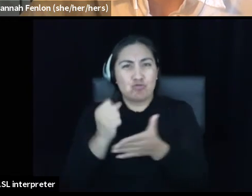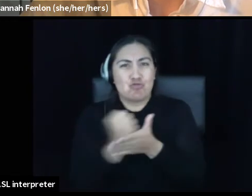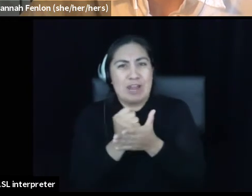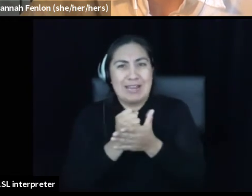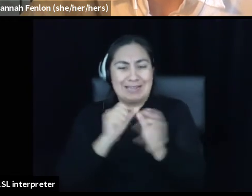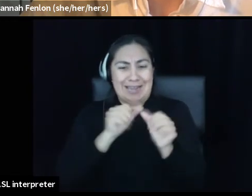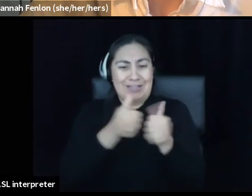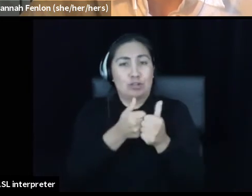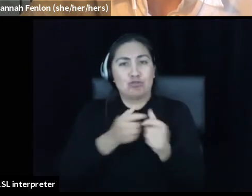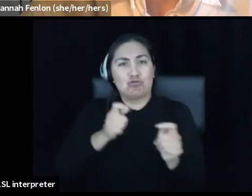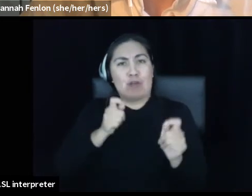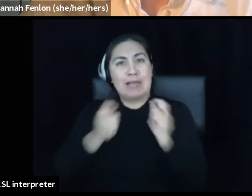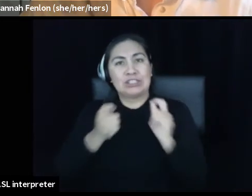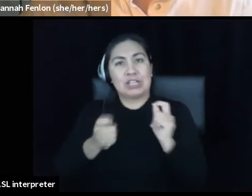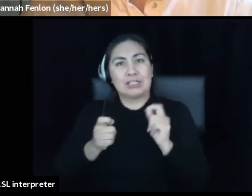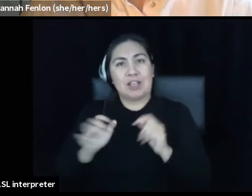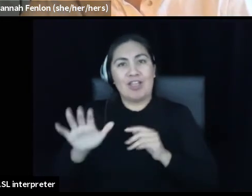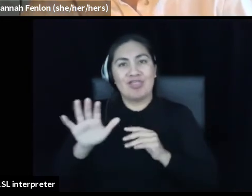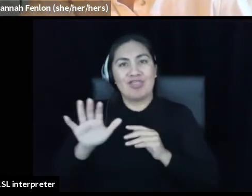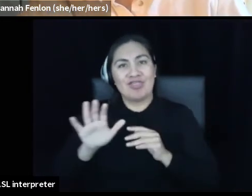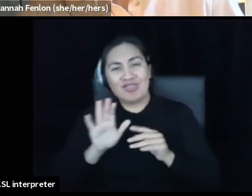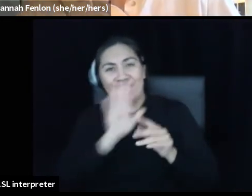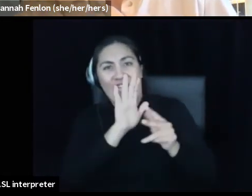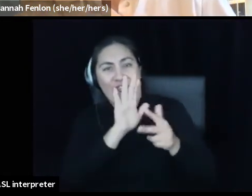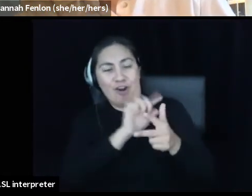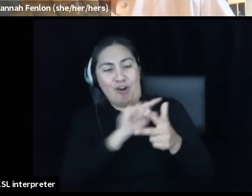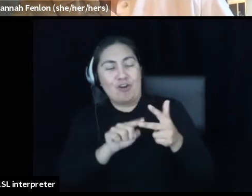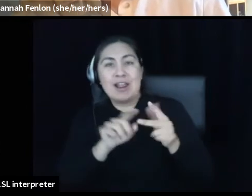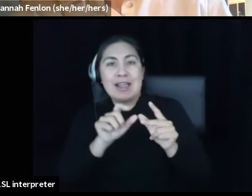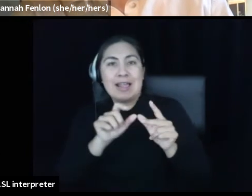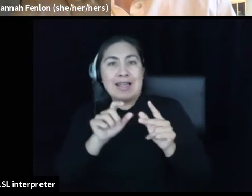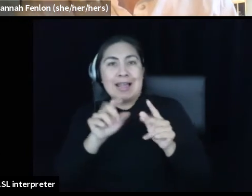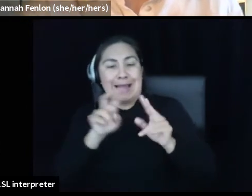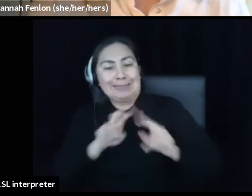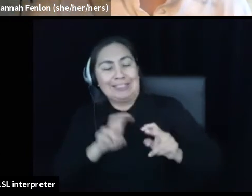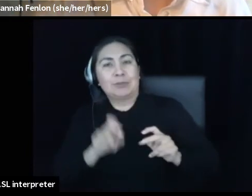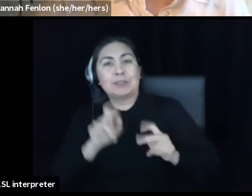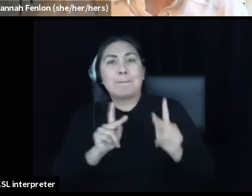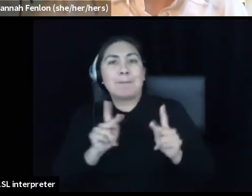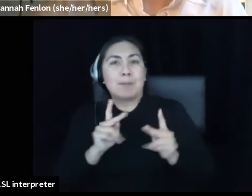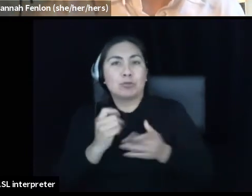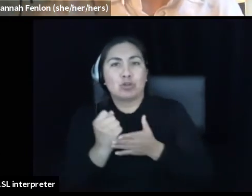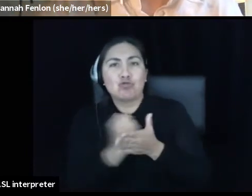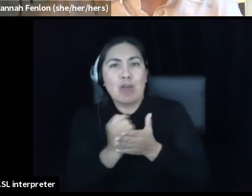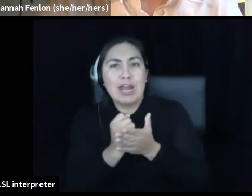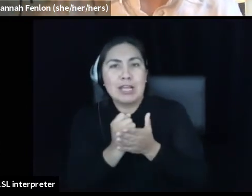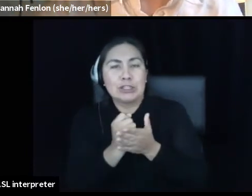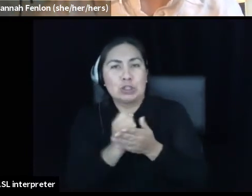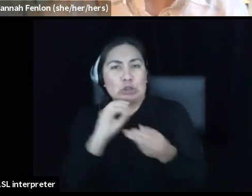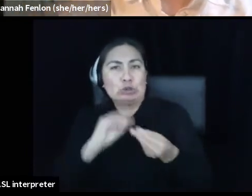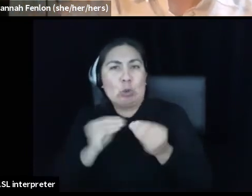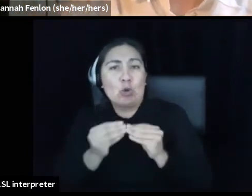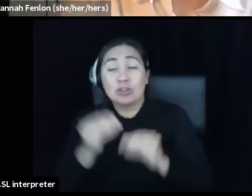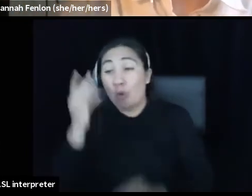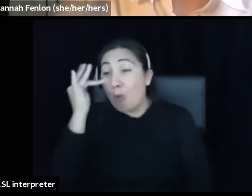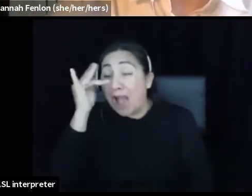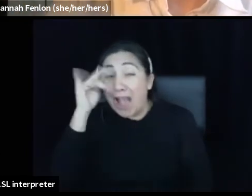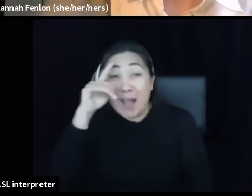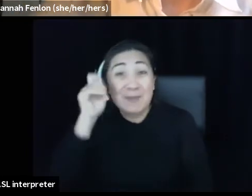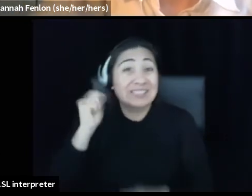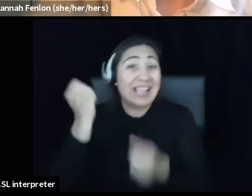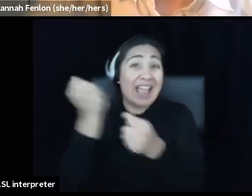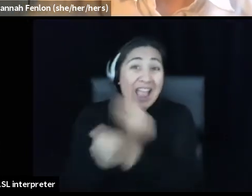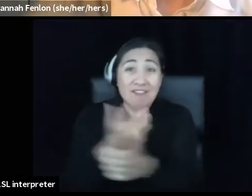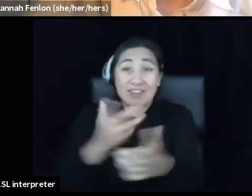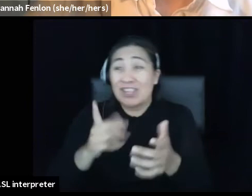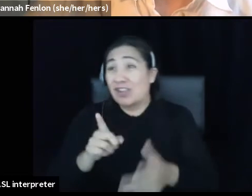adjust their assessments of people's credit scores, because it's just gonna be, everything's gonna be up in the